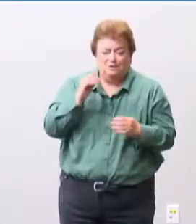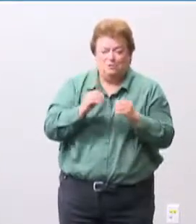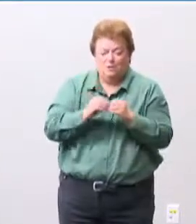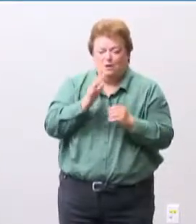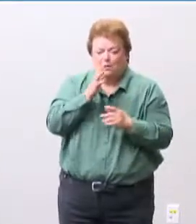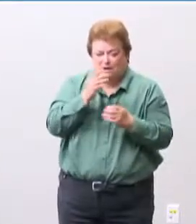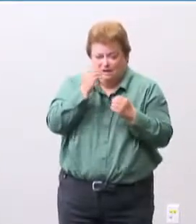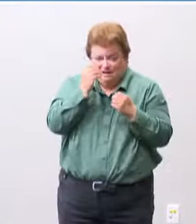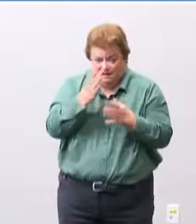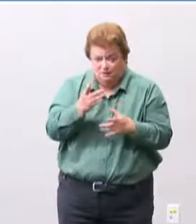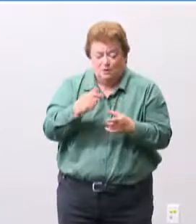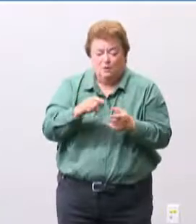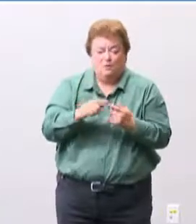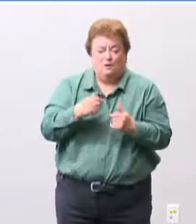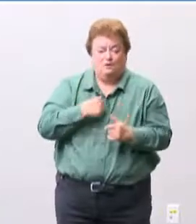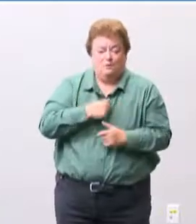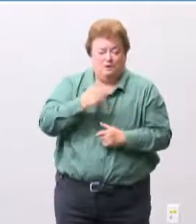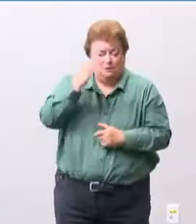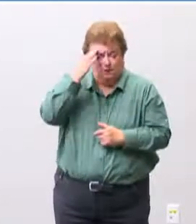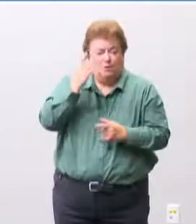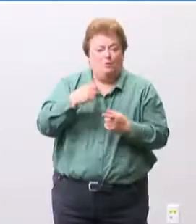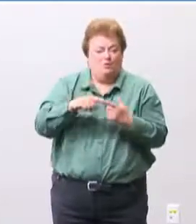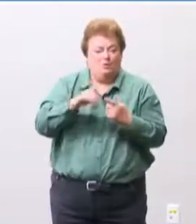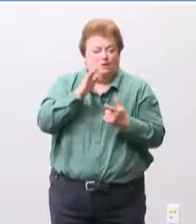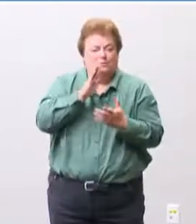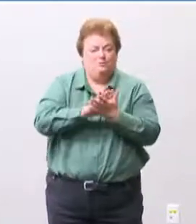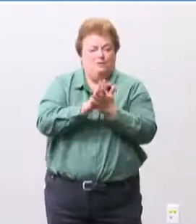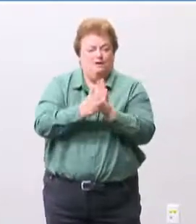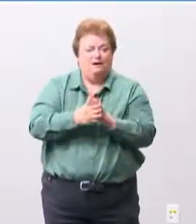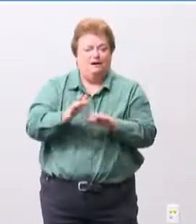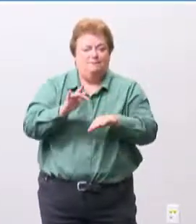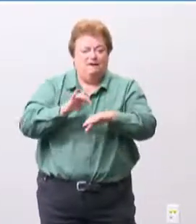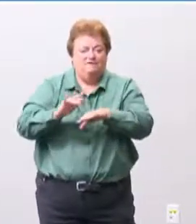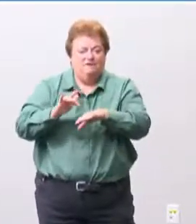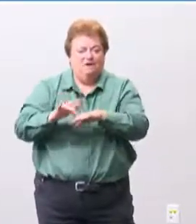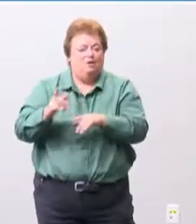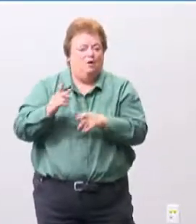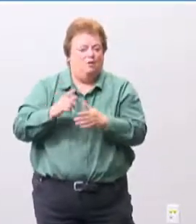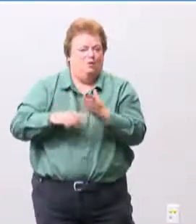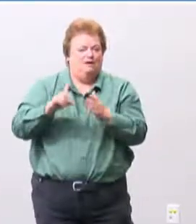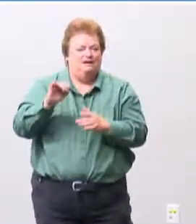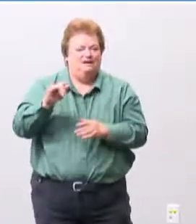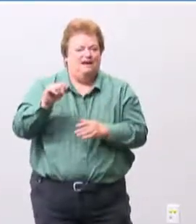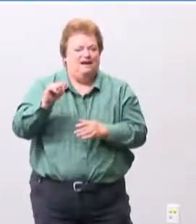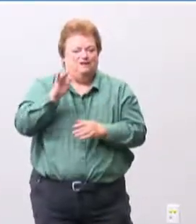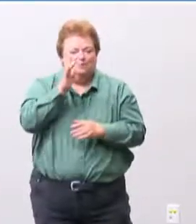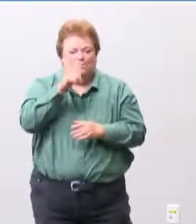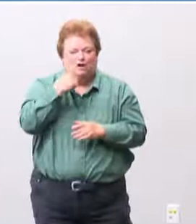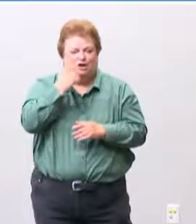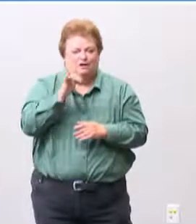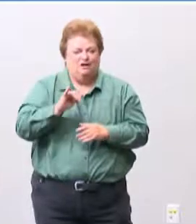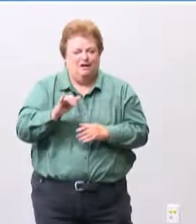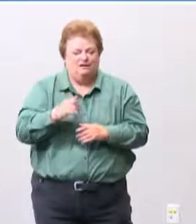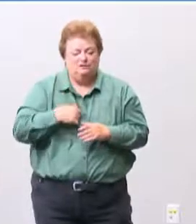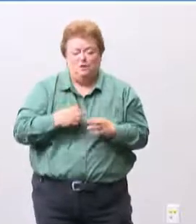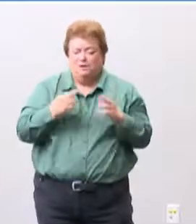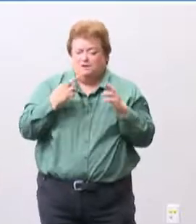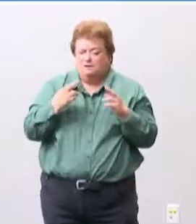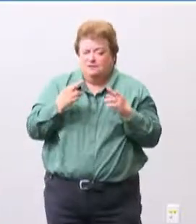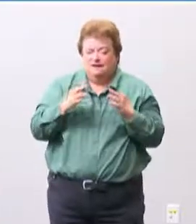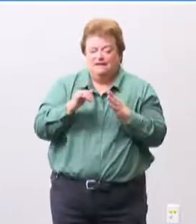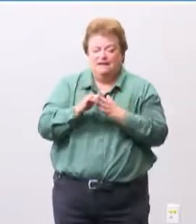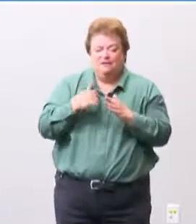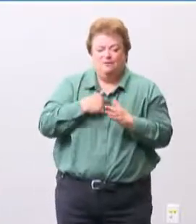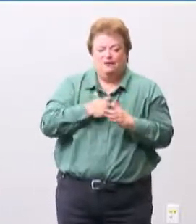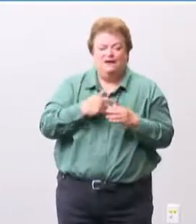when we know when it's going to be available and what the data looks like. So fingers crossed that we'll have an